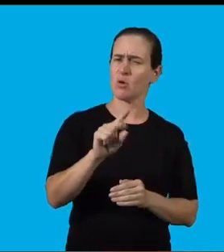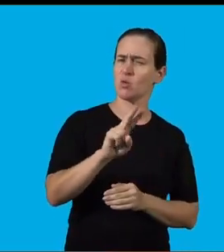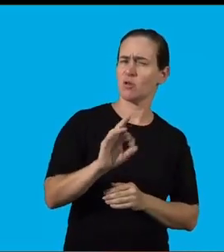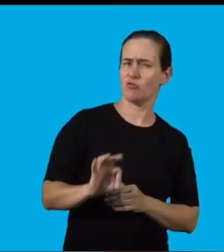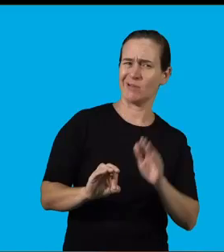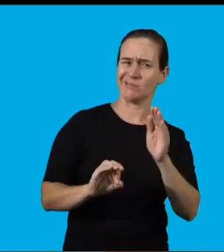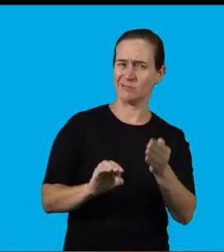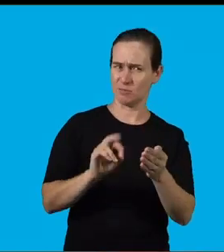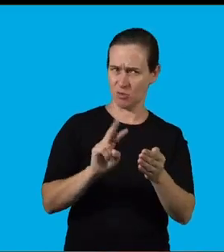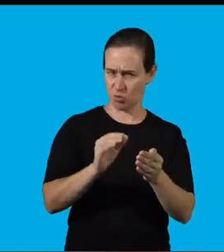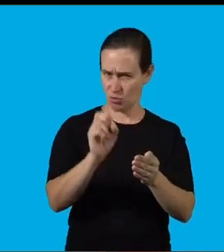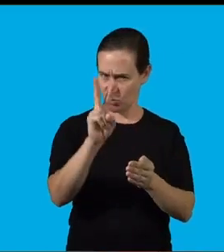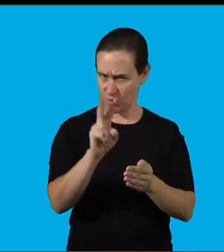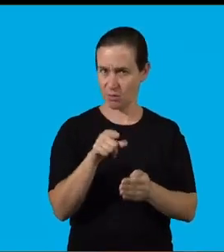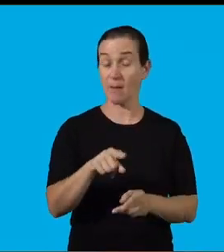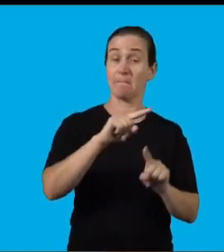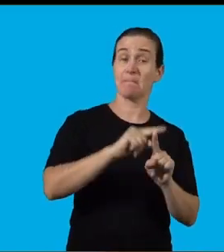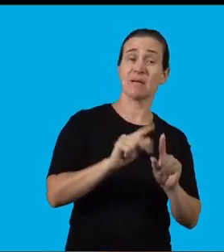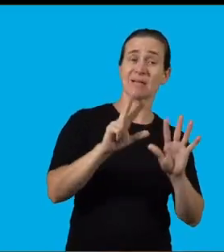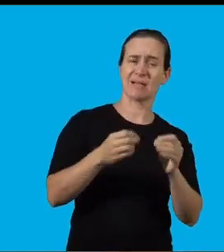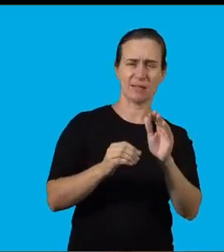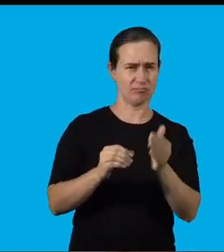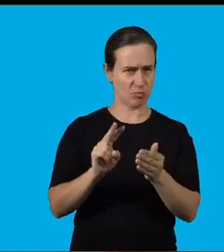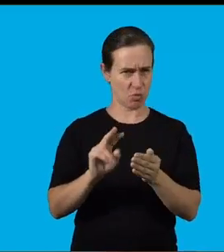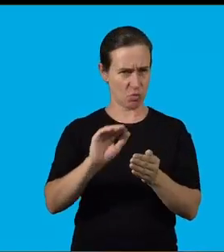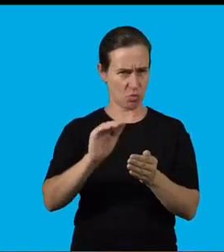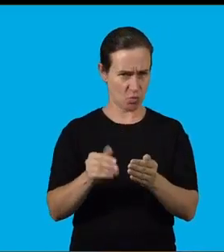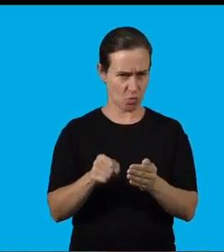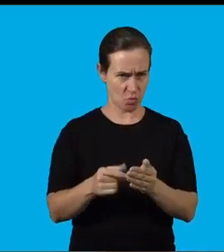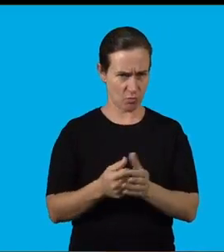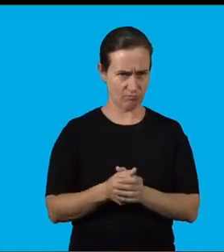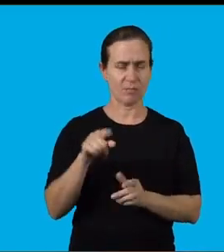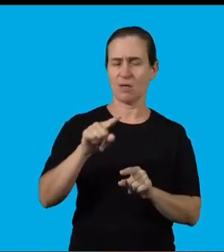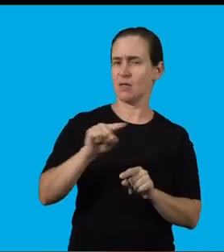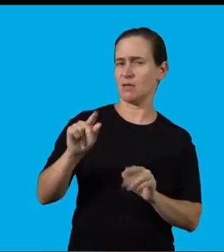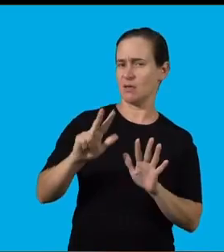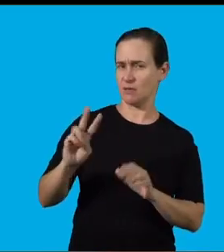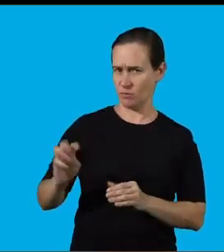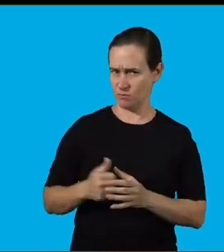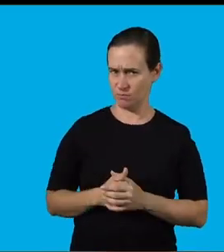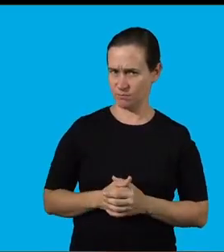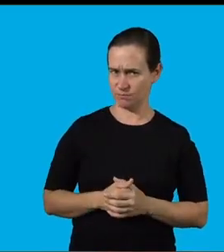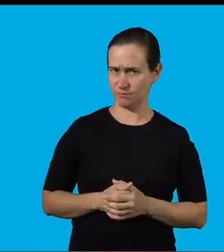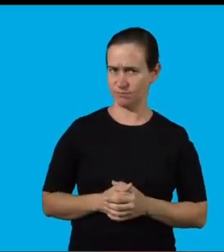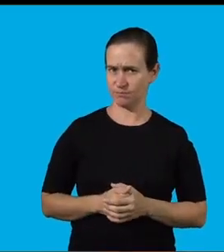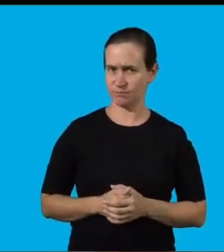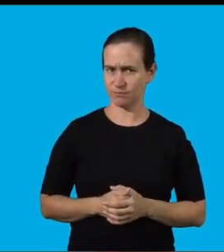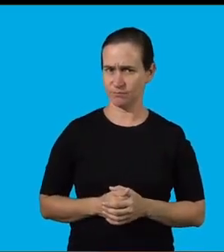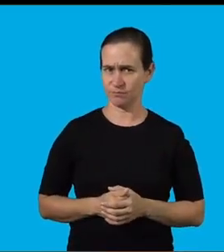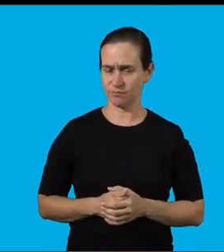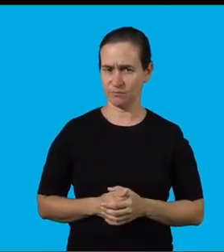minus 23 times 2 squared plus 80 times 2 minus